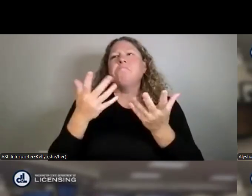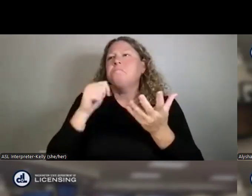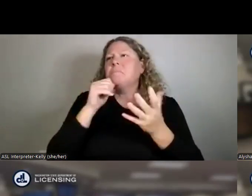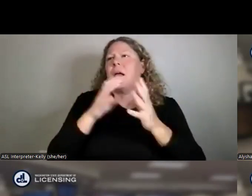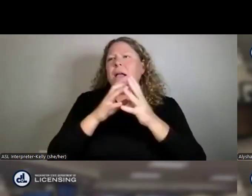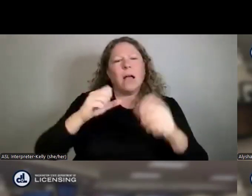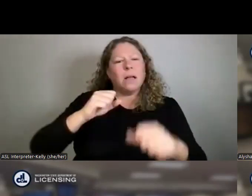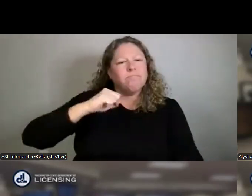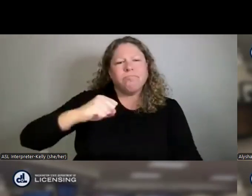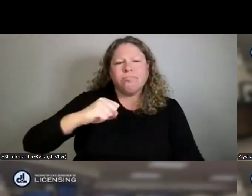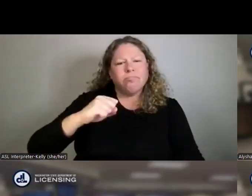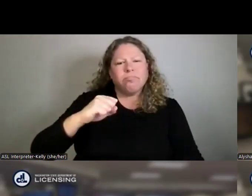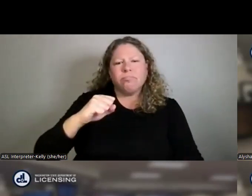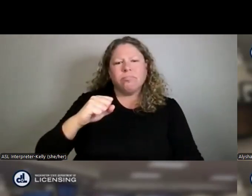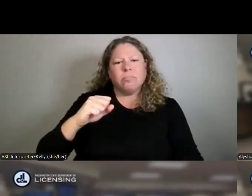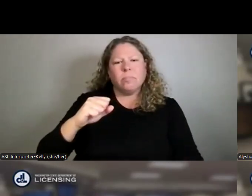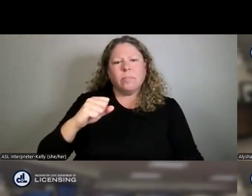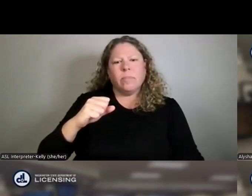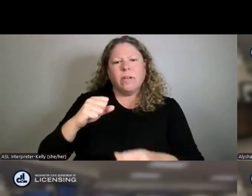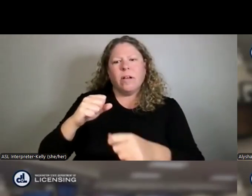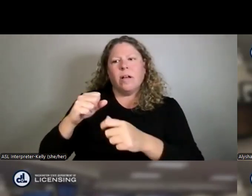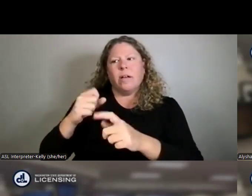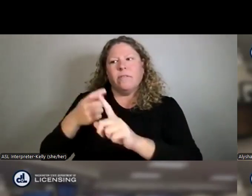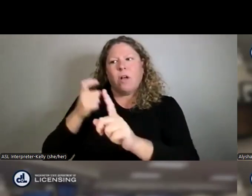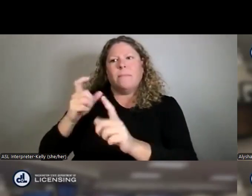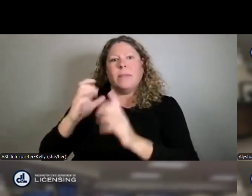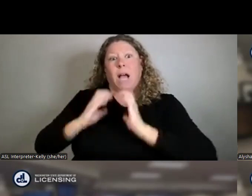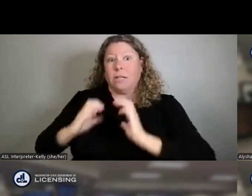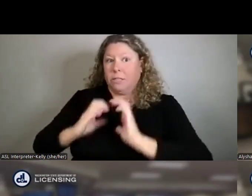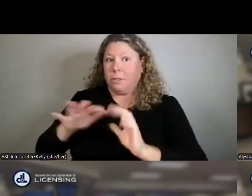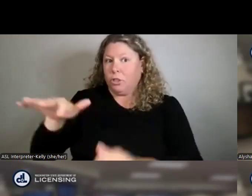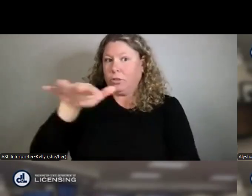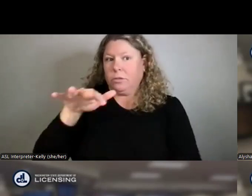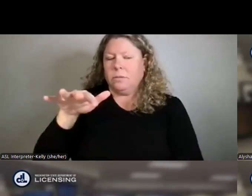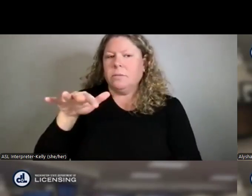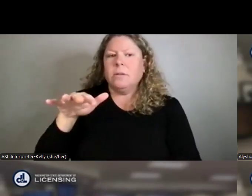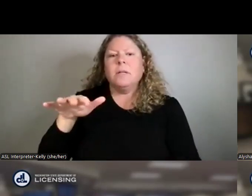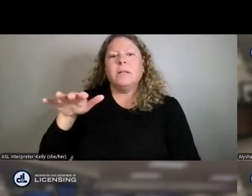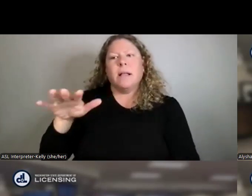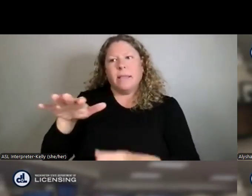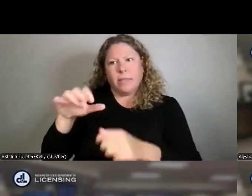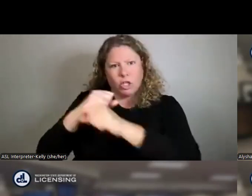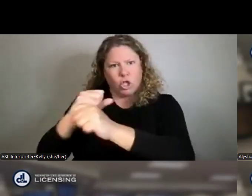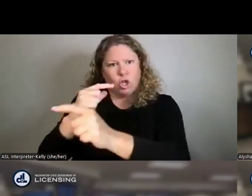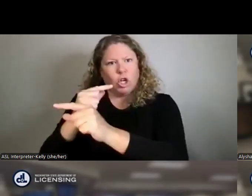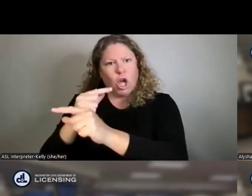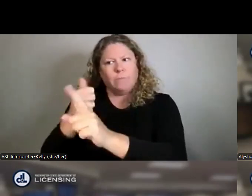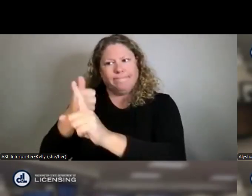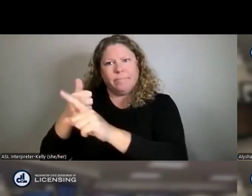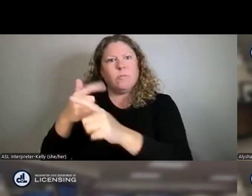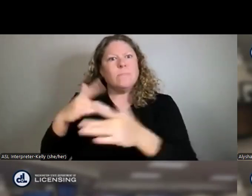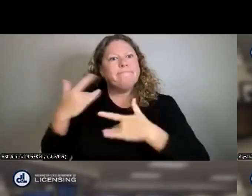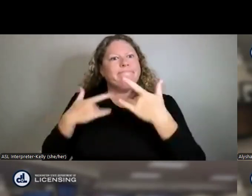from the public that we serve, the licensee base that we serve. They were excited to see improvements. And when we